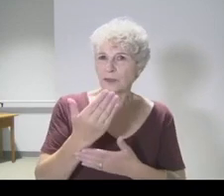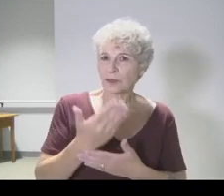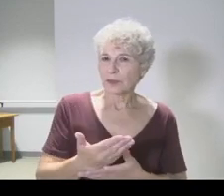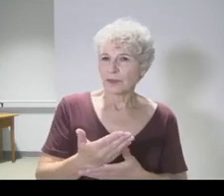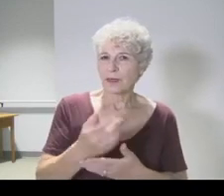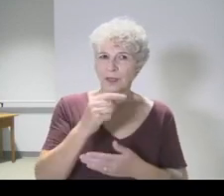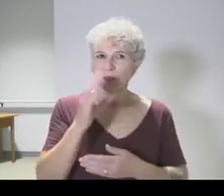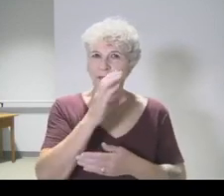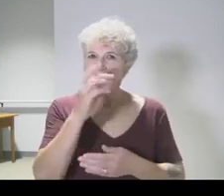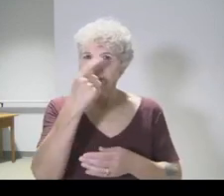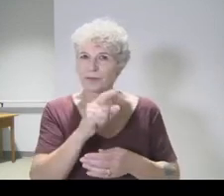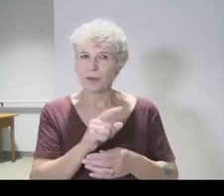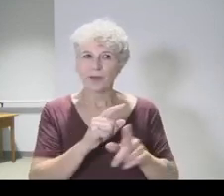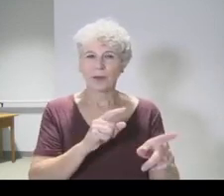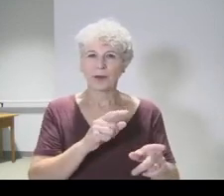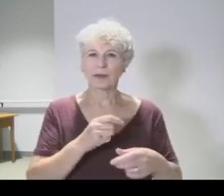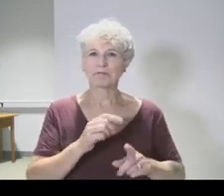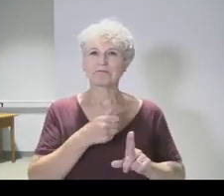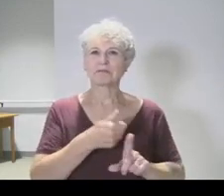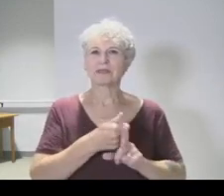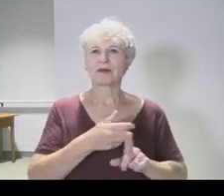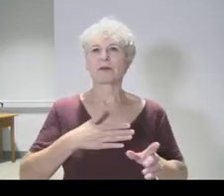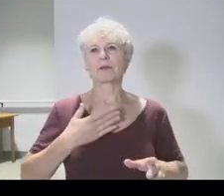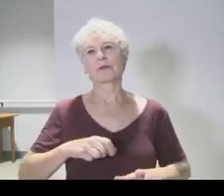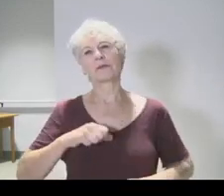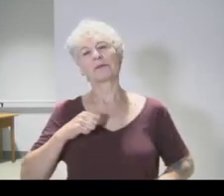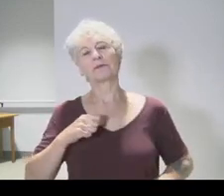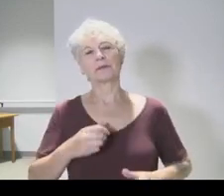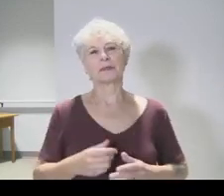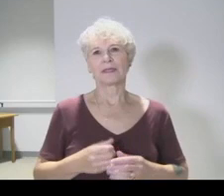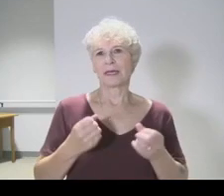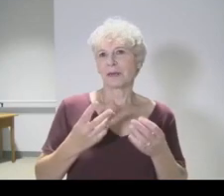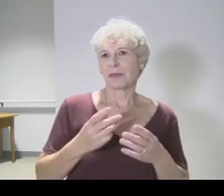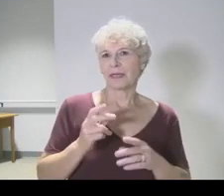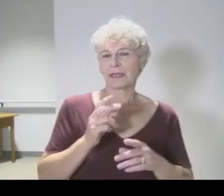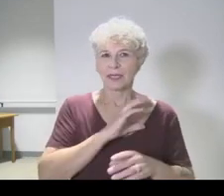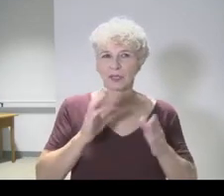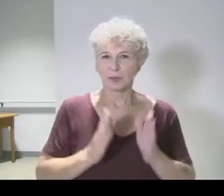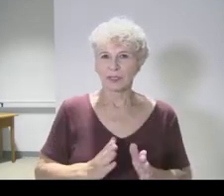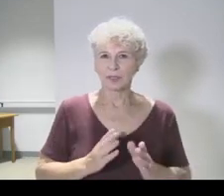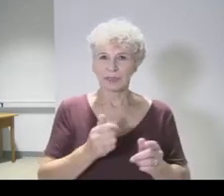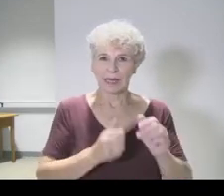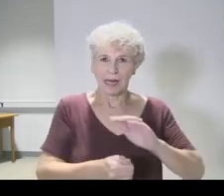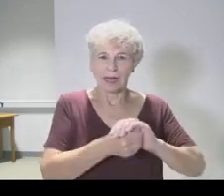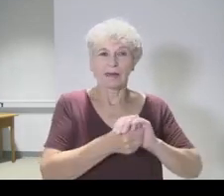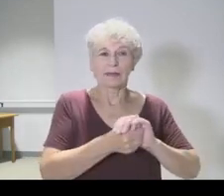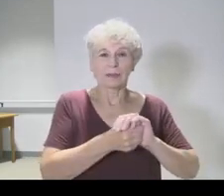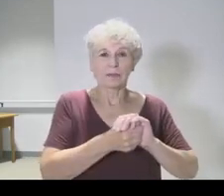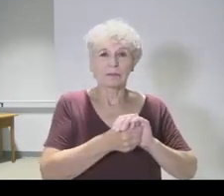get itched? See, many Christians disguise their desire to be recognized for their gifts and